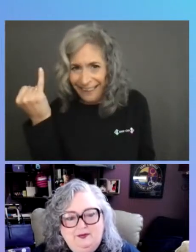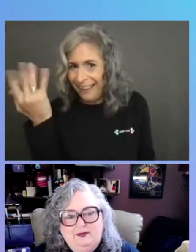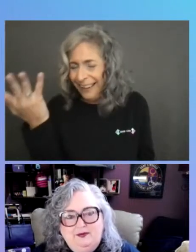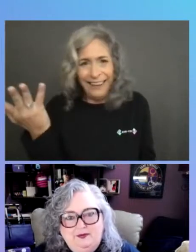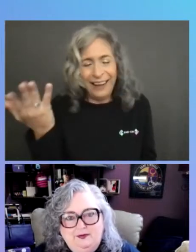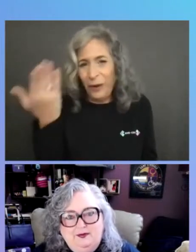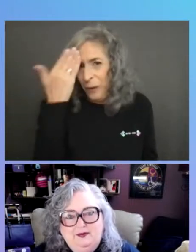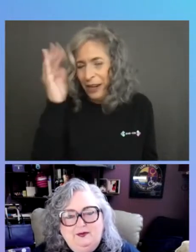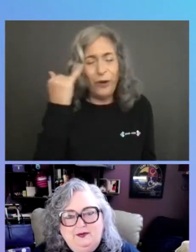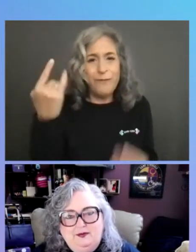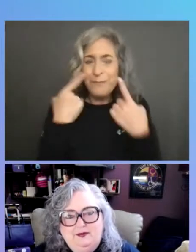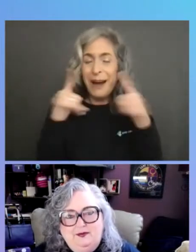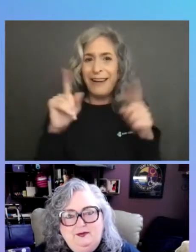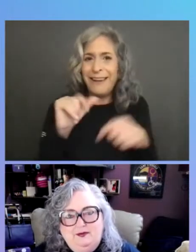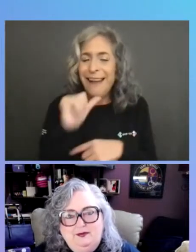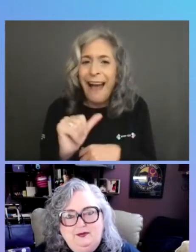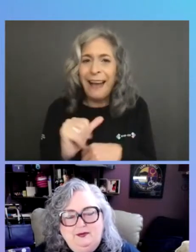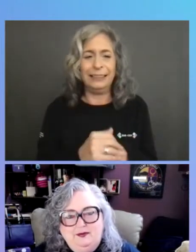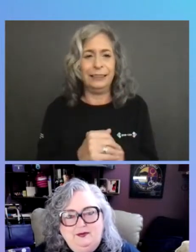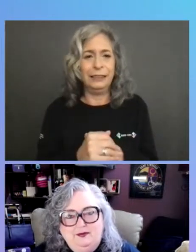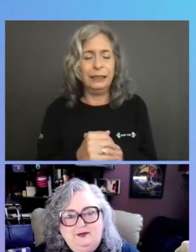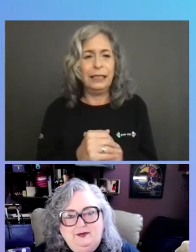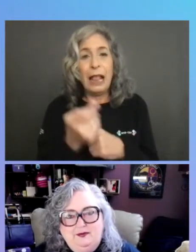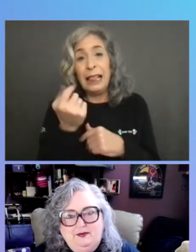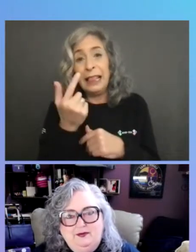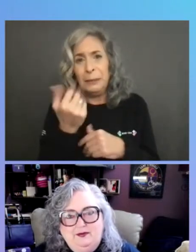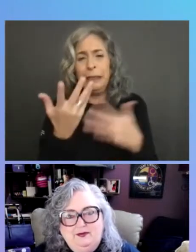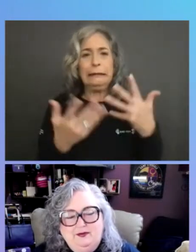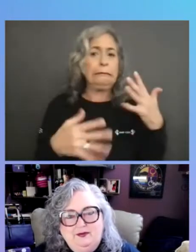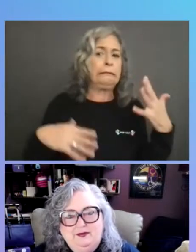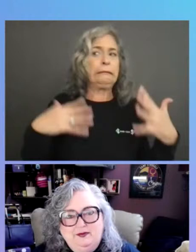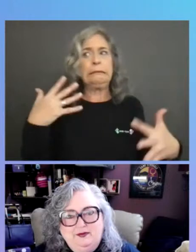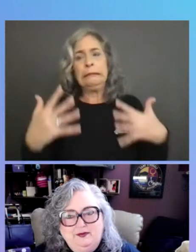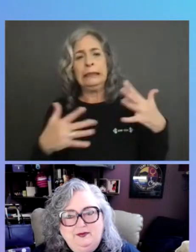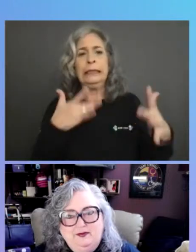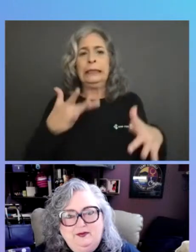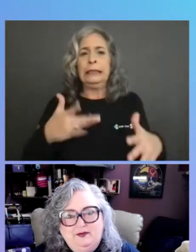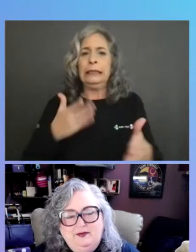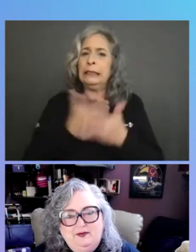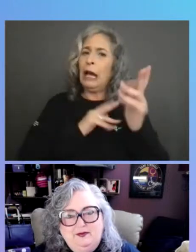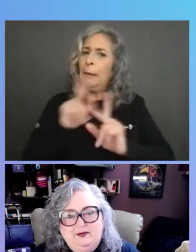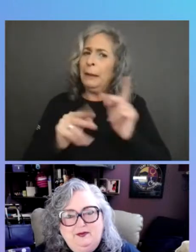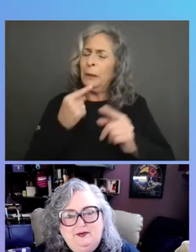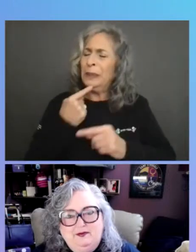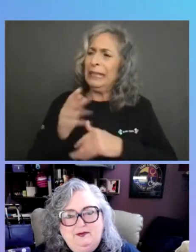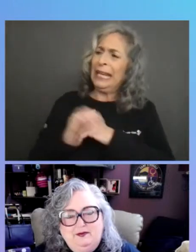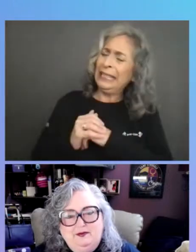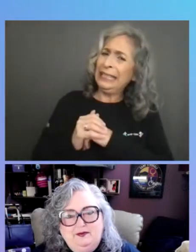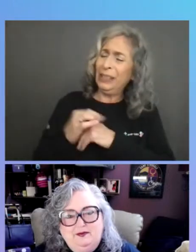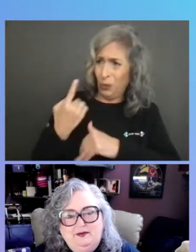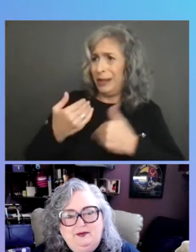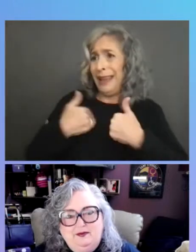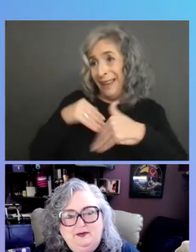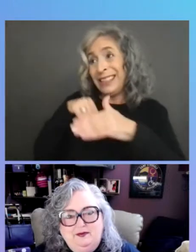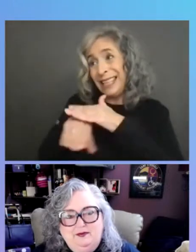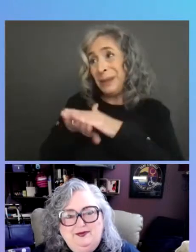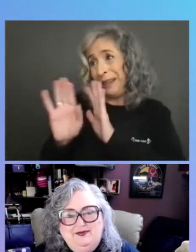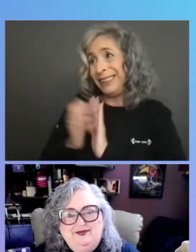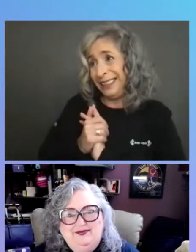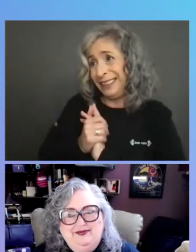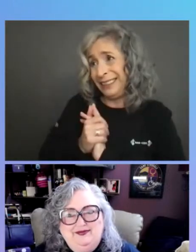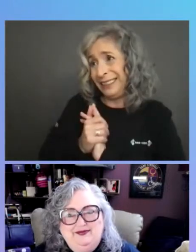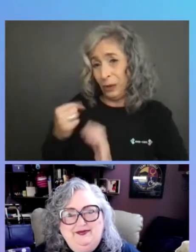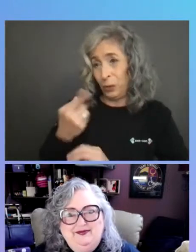was, in some ways, a little bit controversial, because some people would say, well, we have accessibility, we